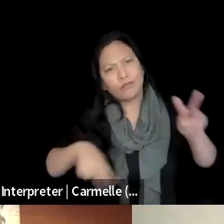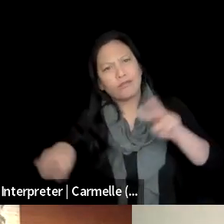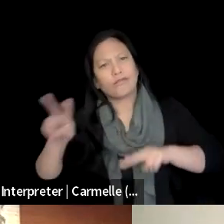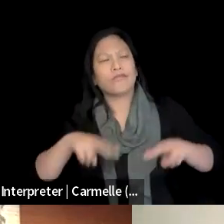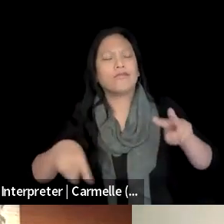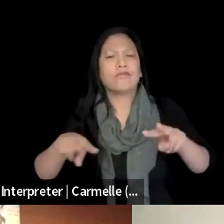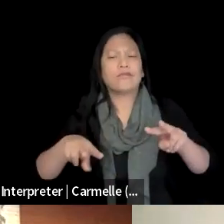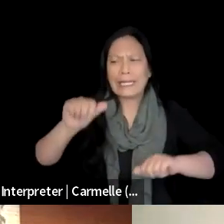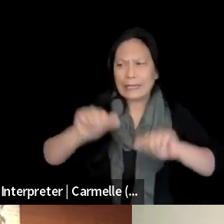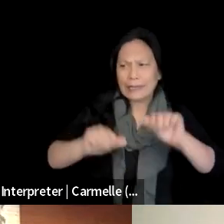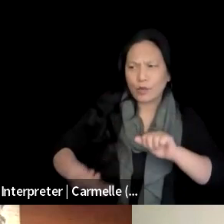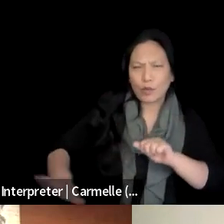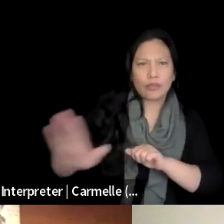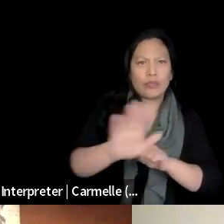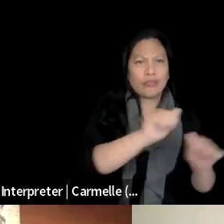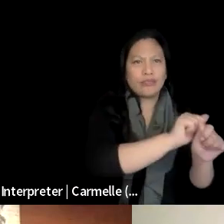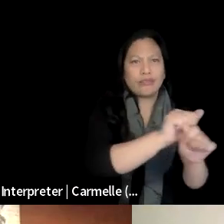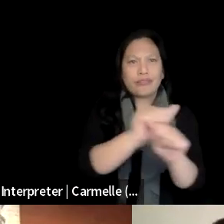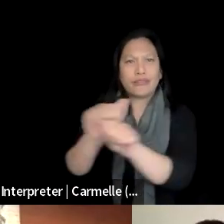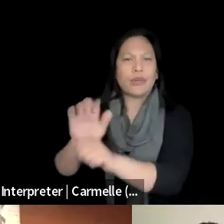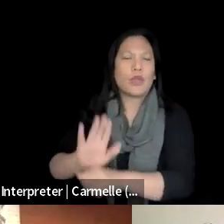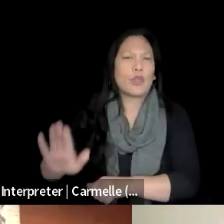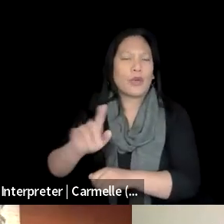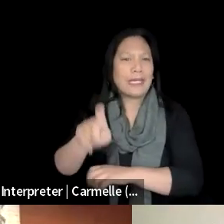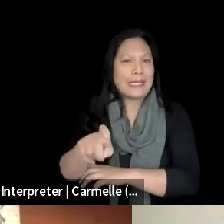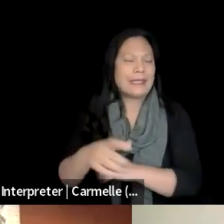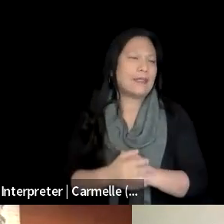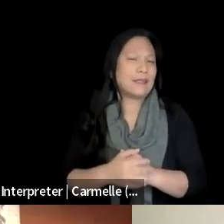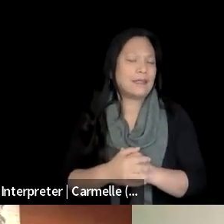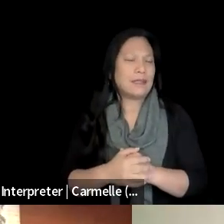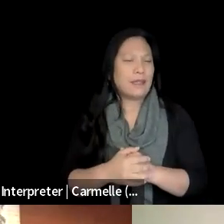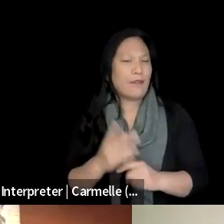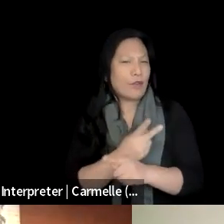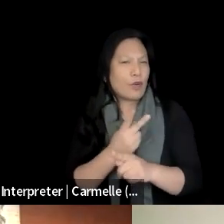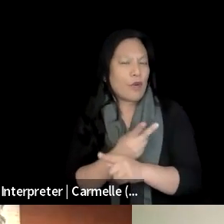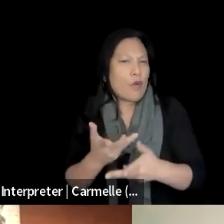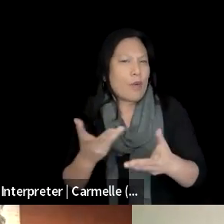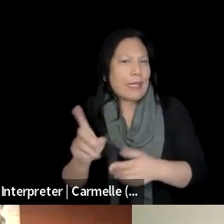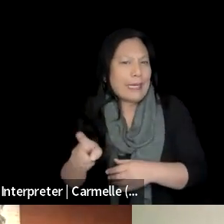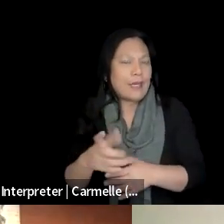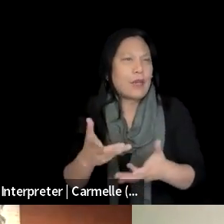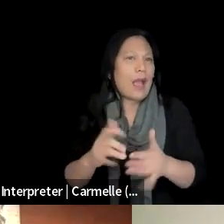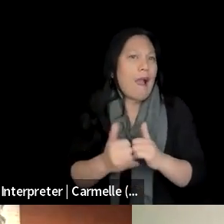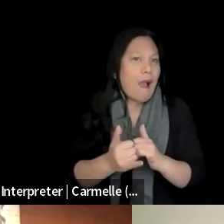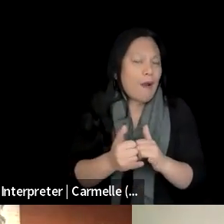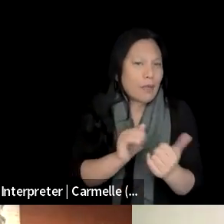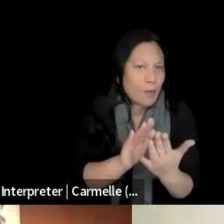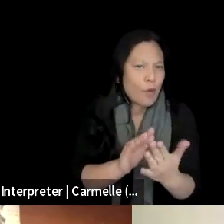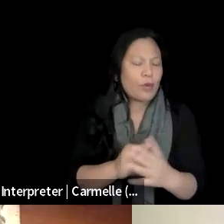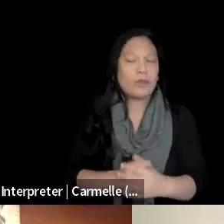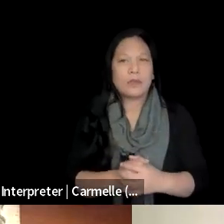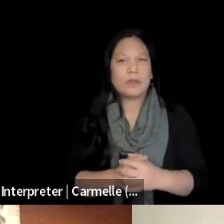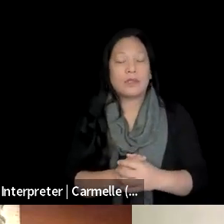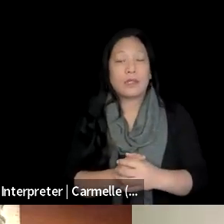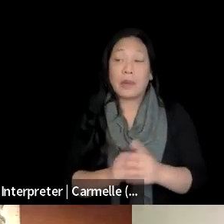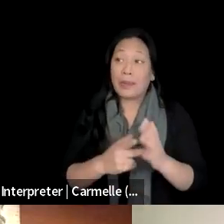sounding of who's in the room and where they're at and what they need. And this is one method of doing that. And of course, that role of facilitator